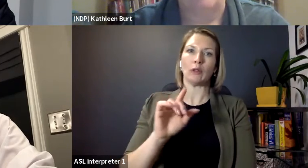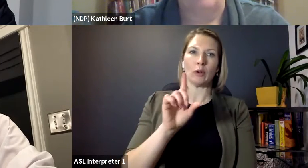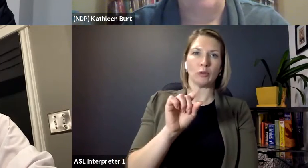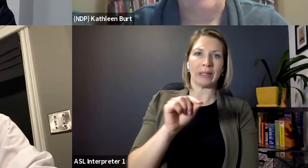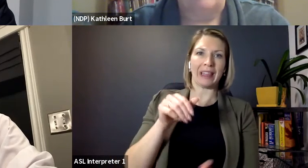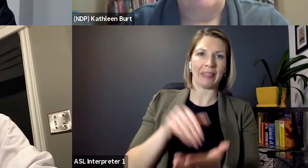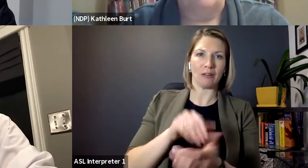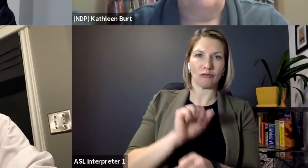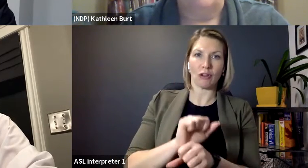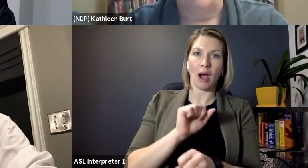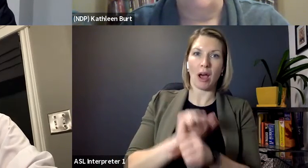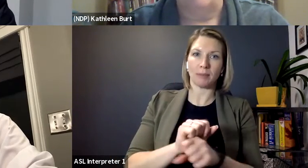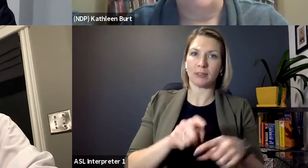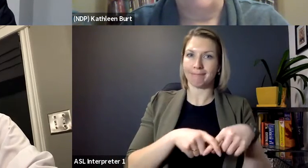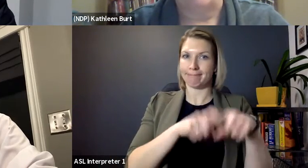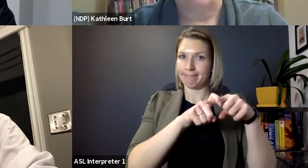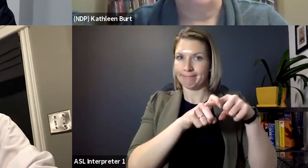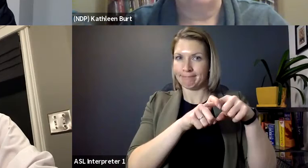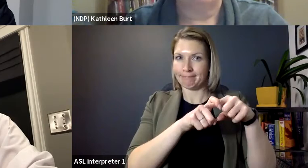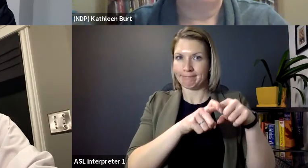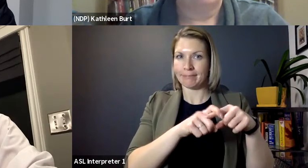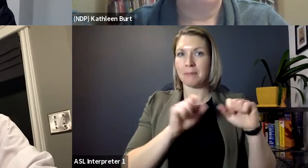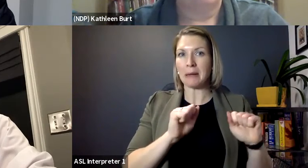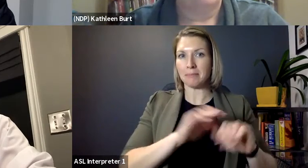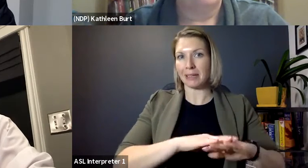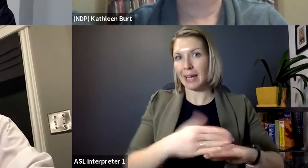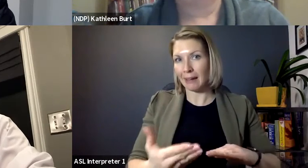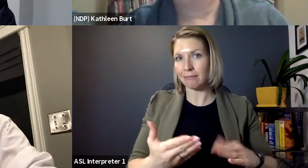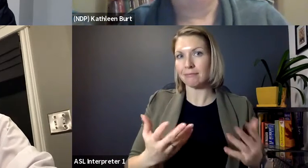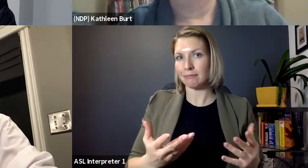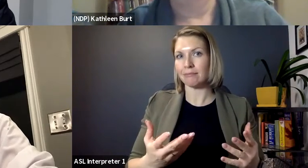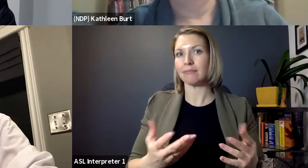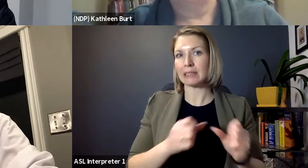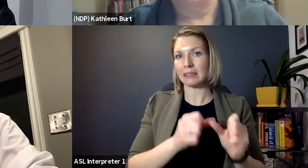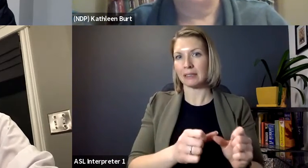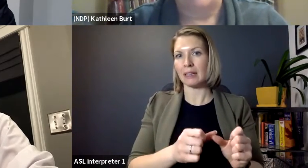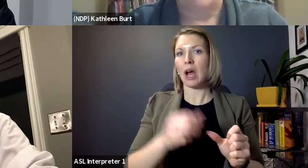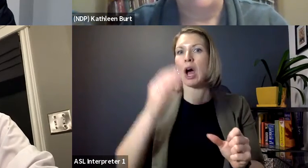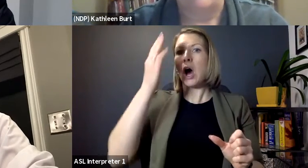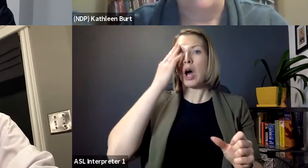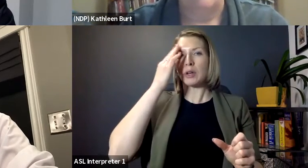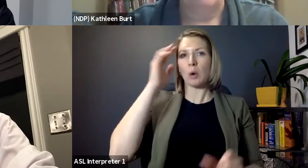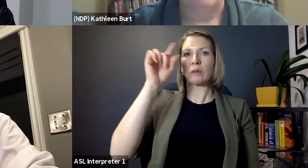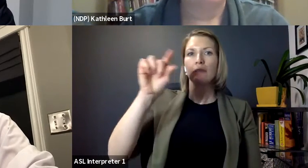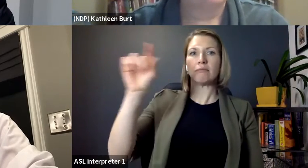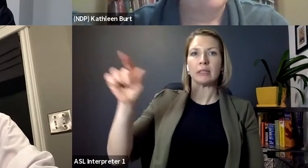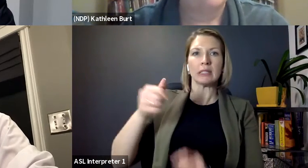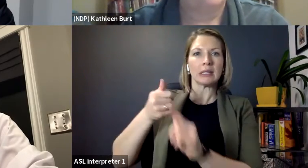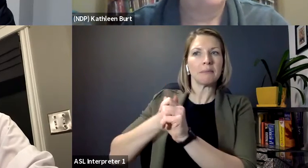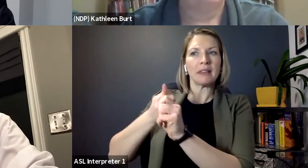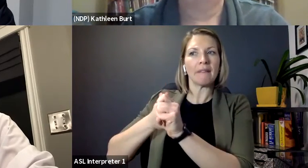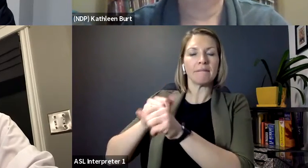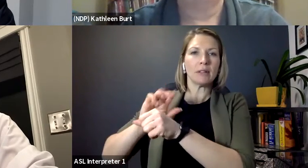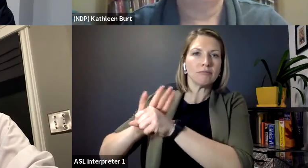block. Now, the Liberal government's answer to this devastation was the staycation, which isn't a bad idea, but it